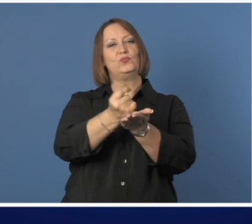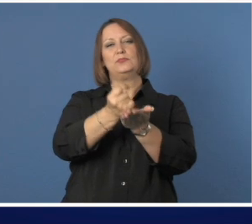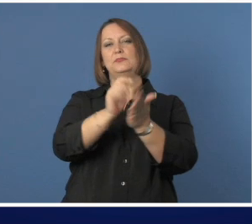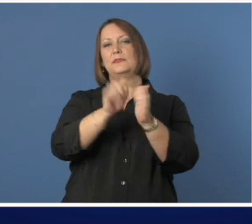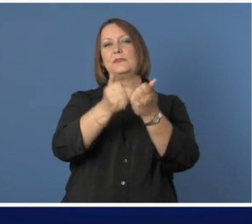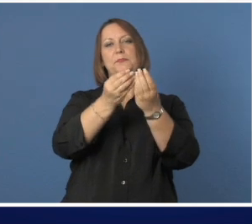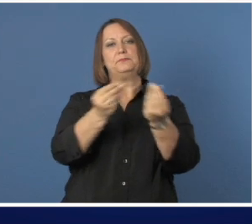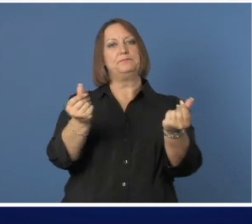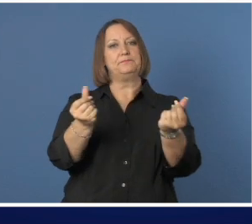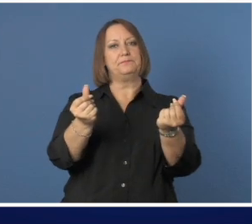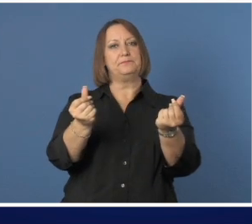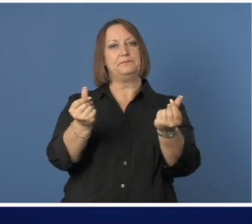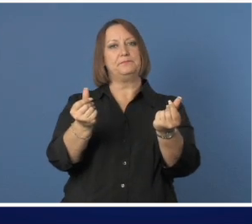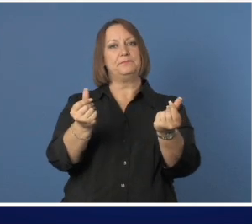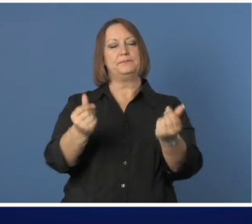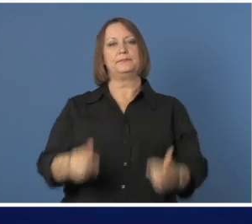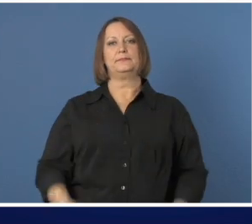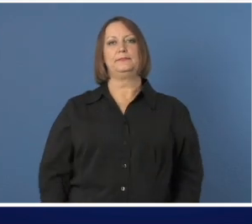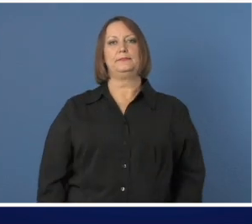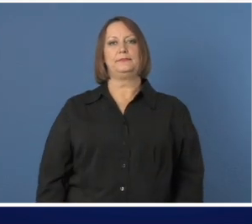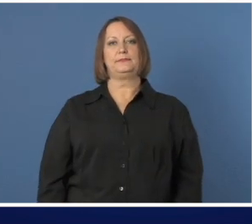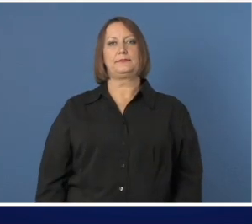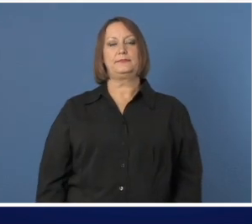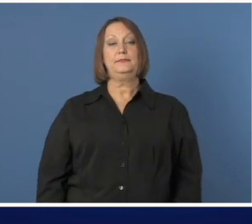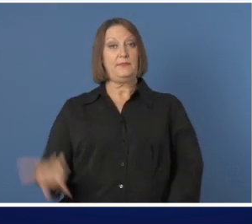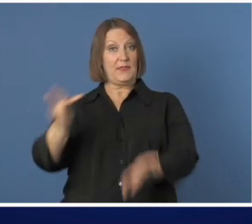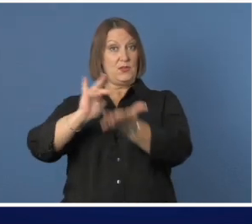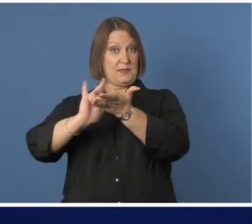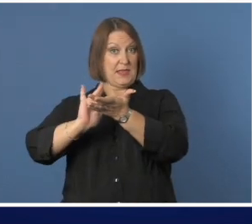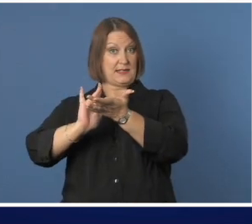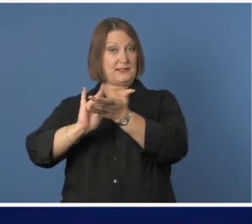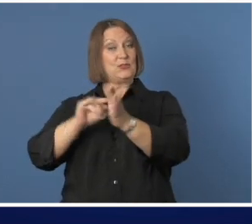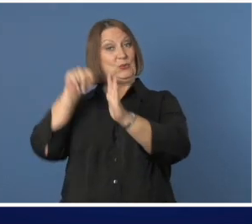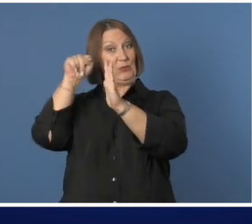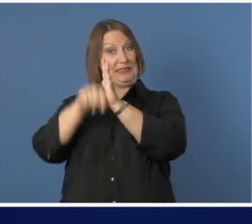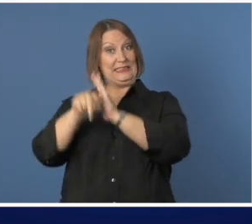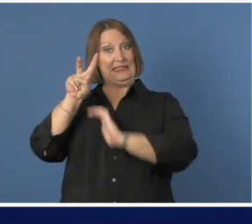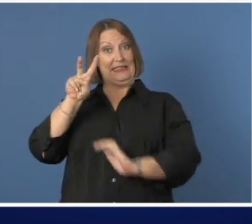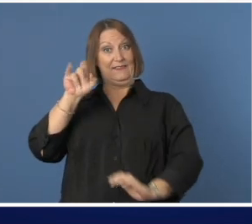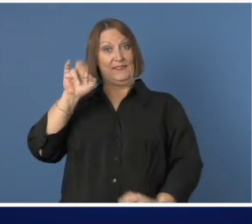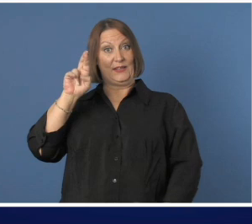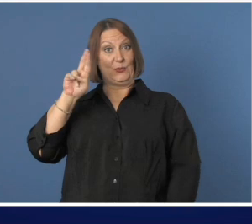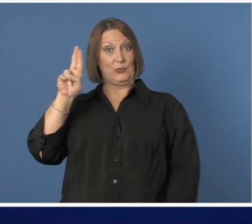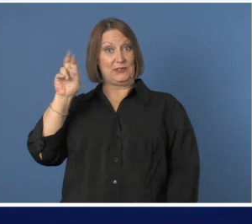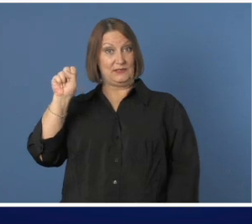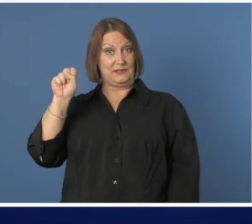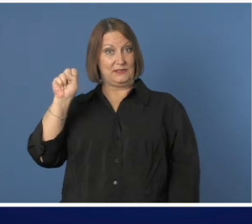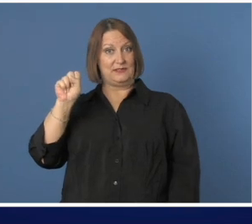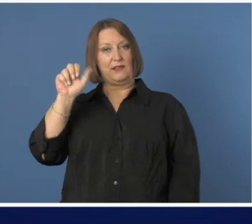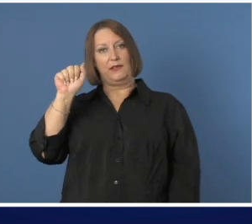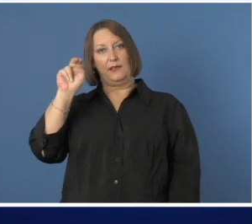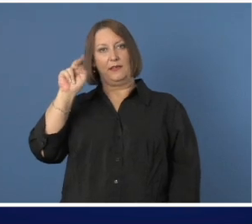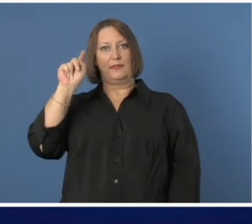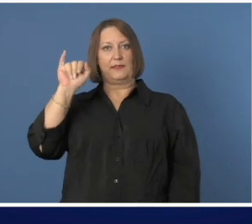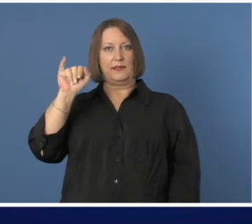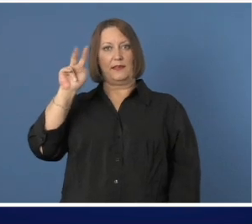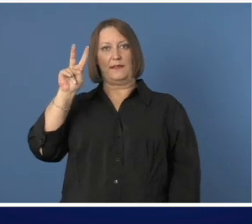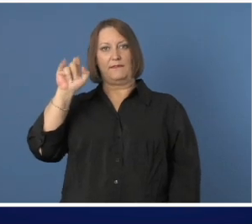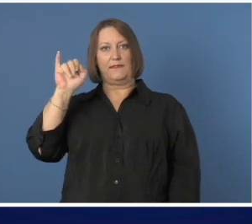antiviral drugs could be used to treat